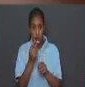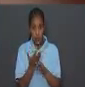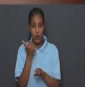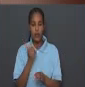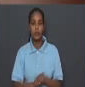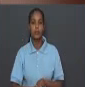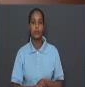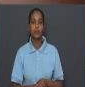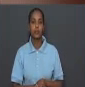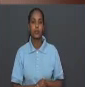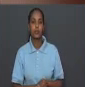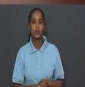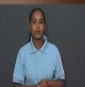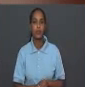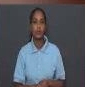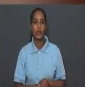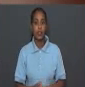which we have seen before.